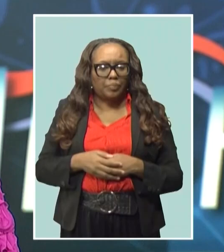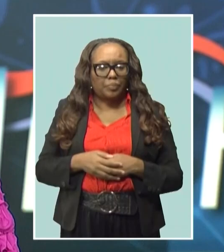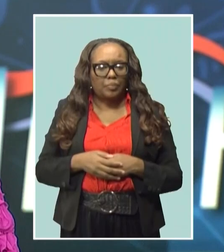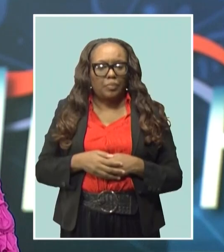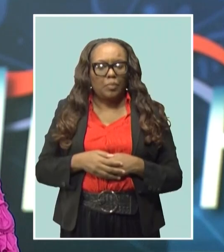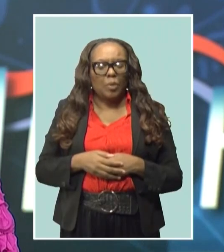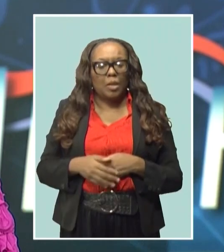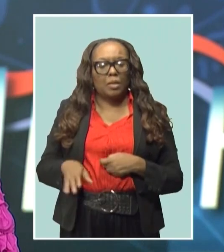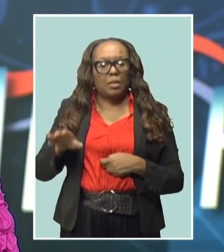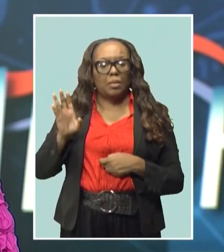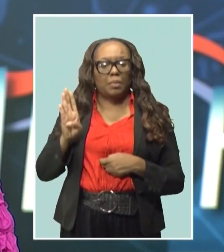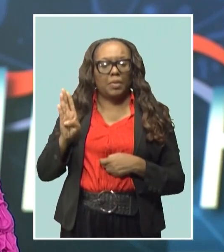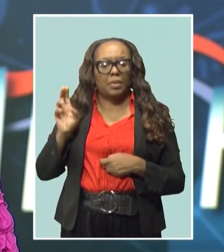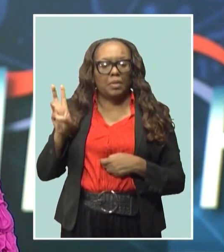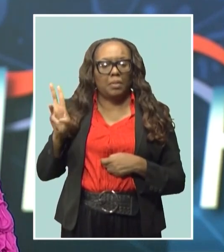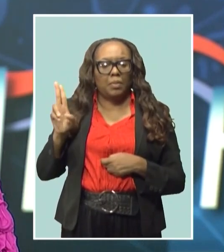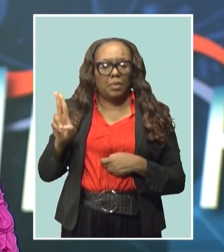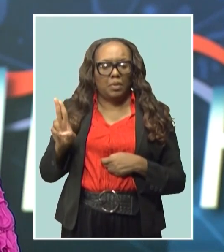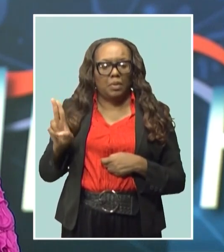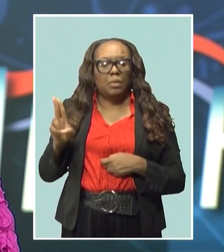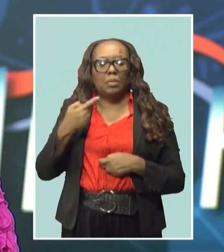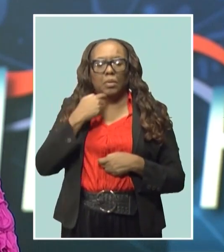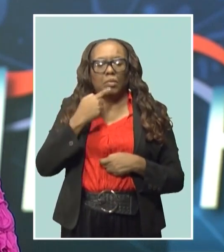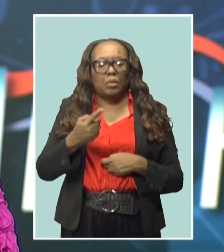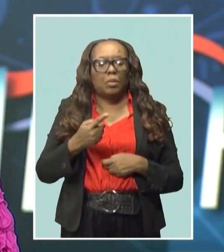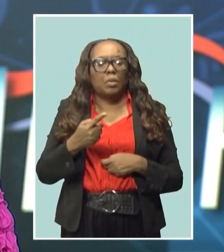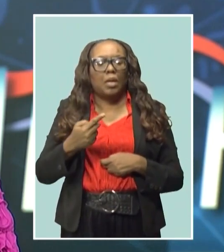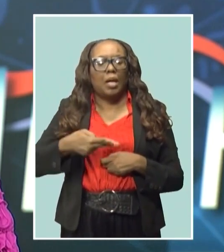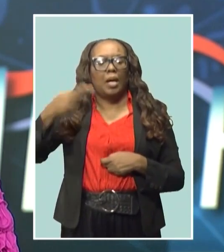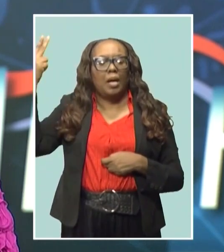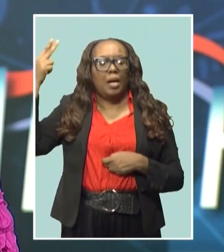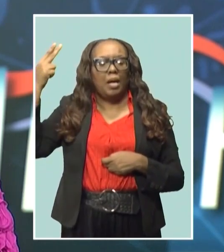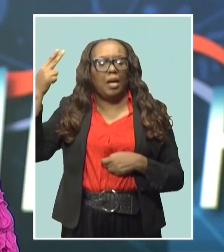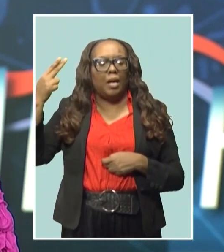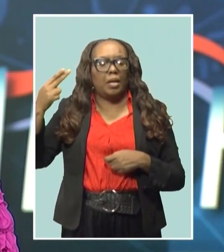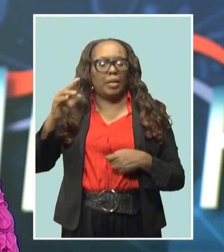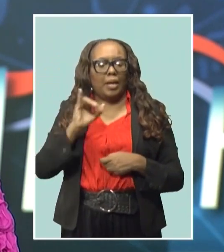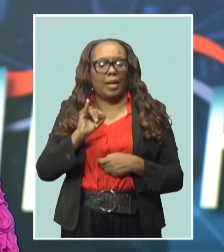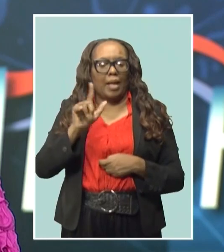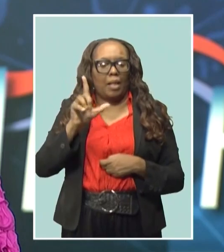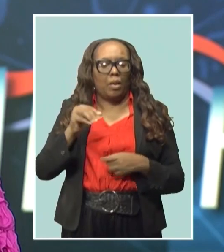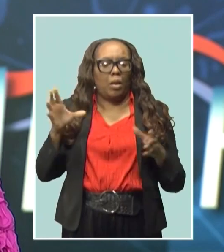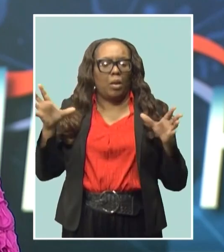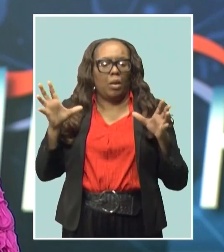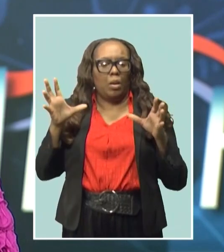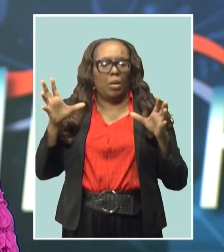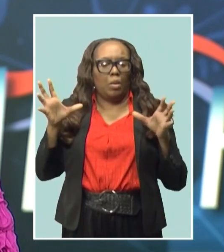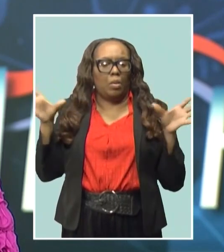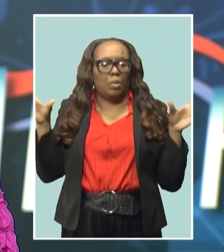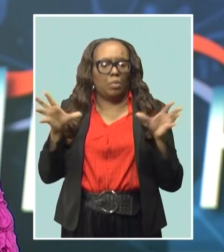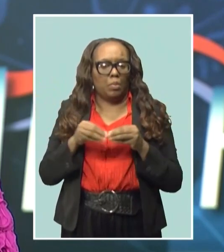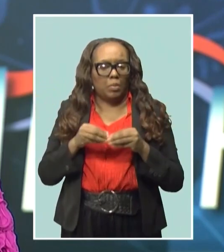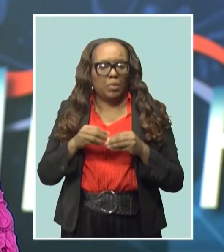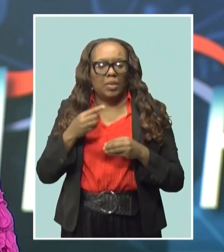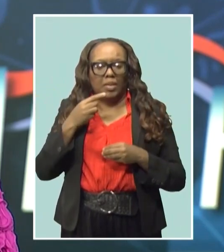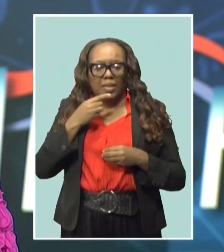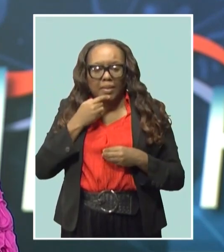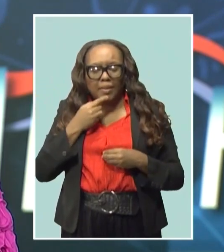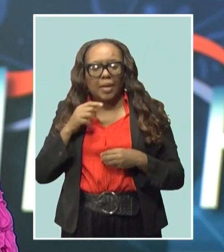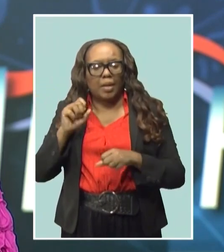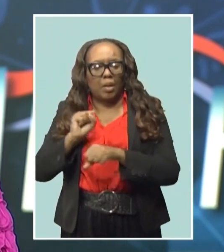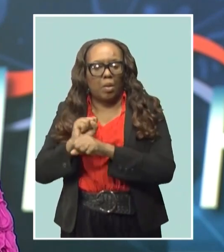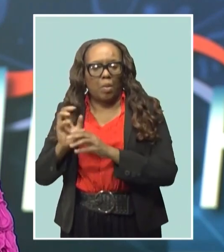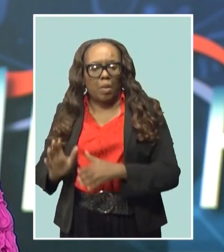Hold a high-level international labour conference, the trust gap between states and citizens, as well as employers and employees,